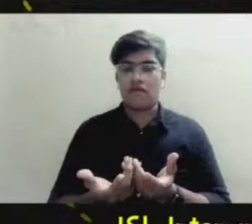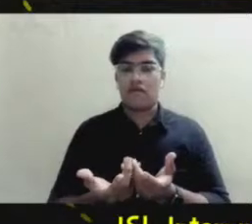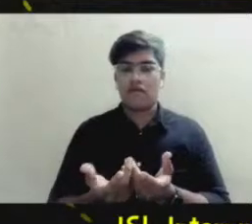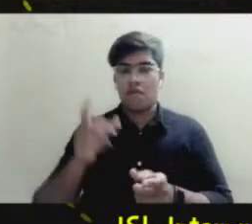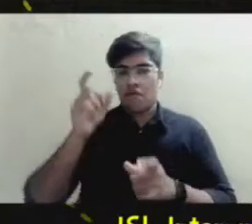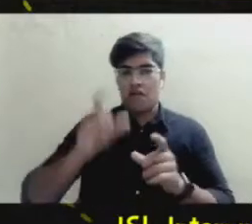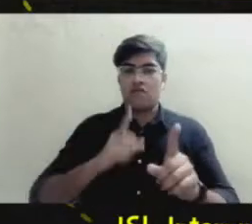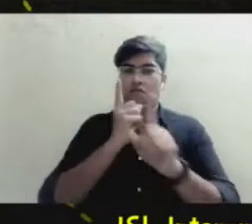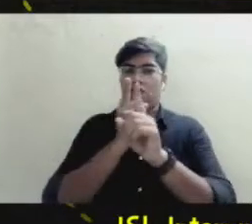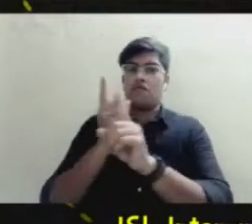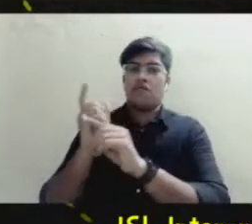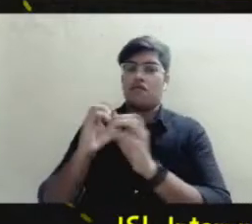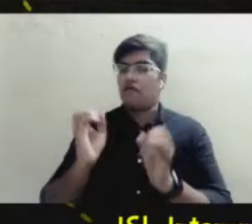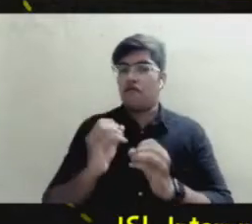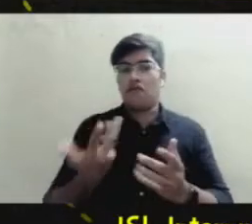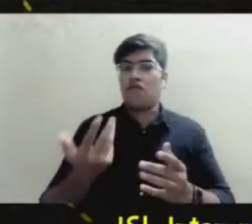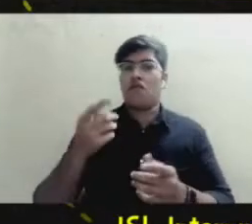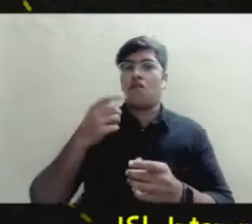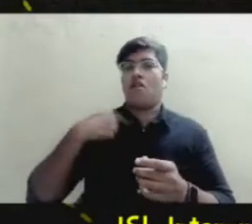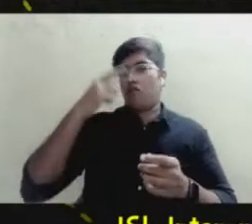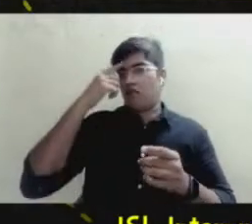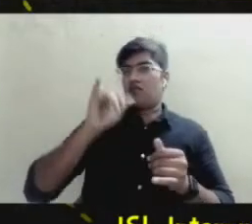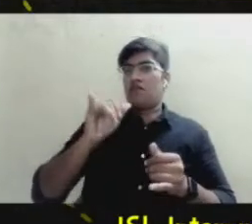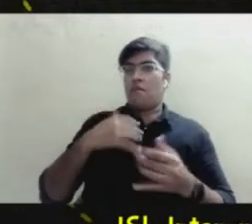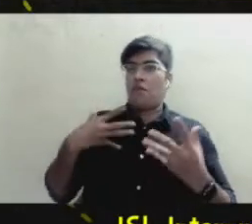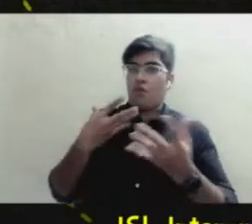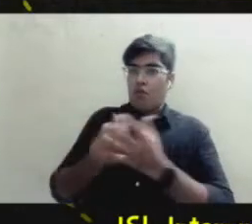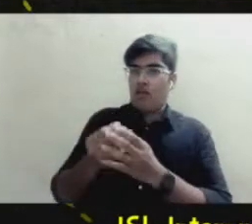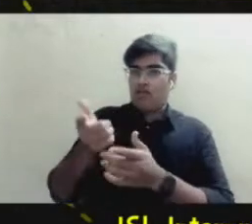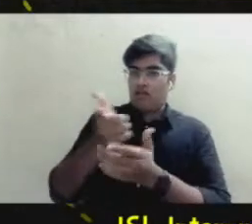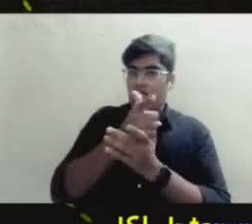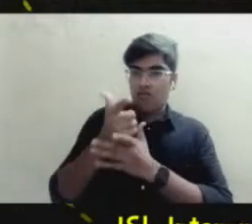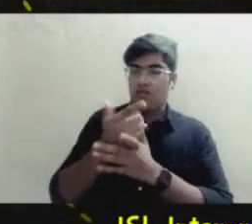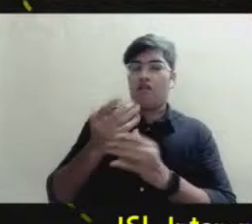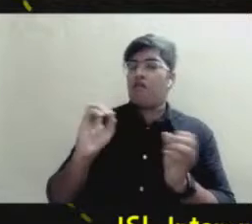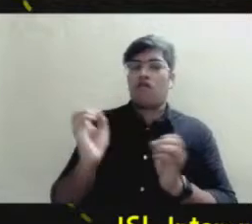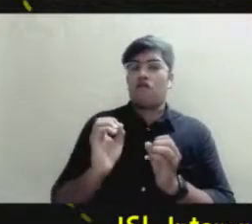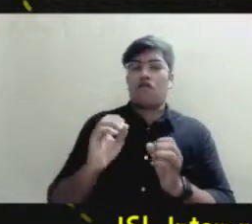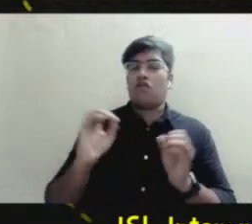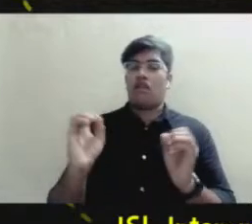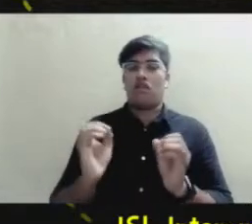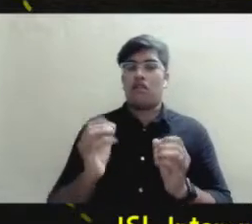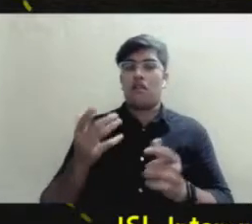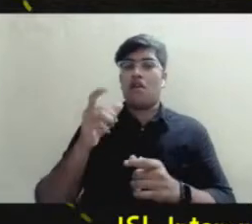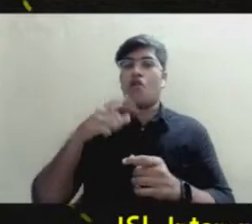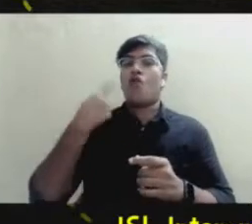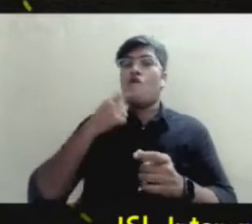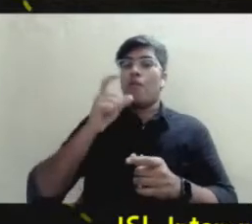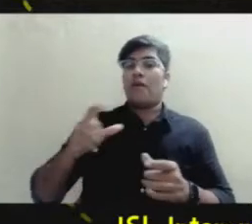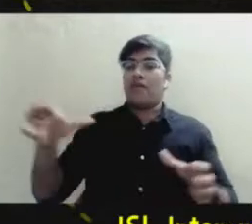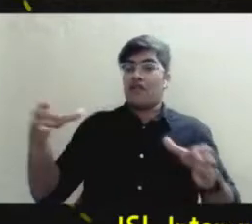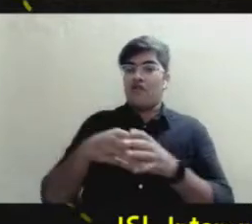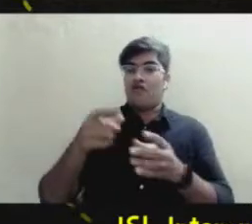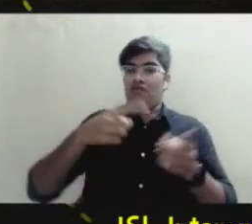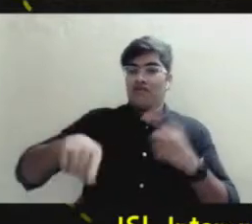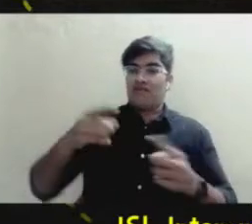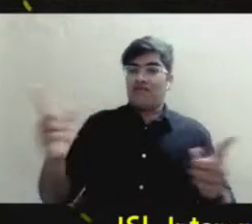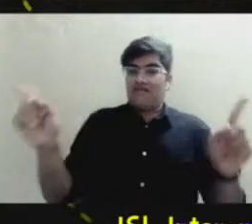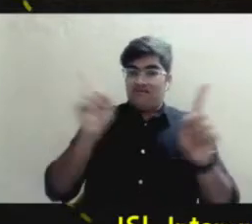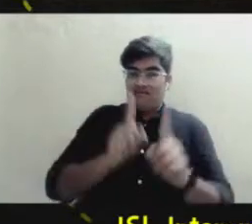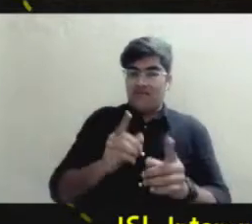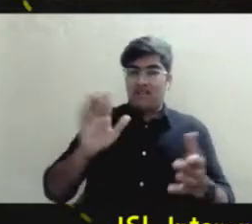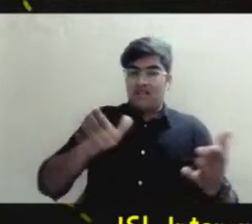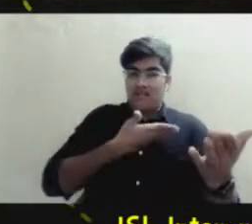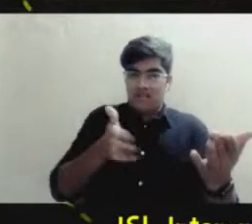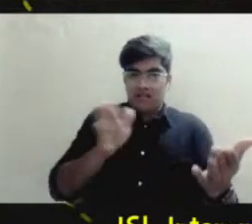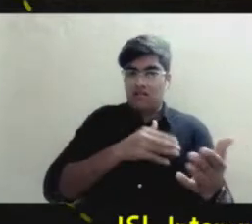splendid landscape, but it's never really together. Ask all that group of people to come together and sing, and you're going to have a